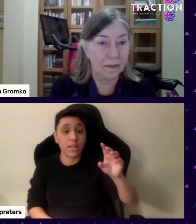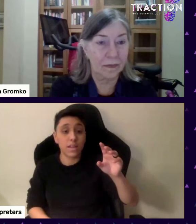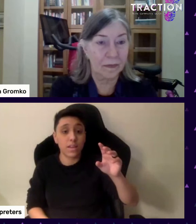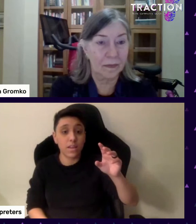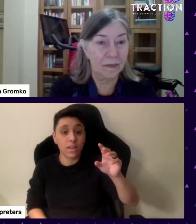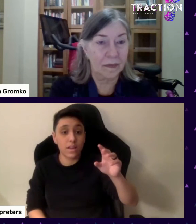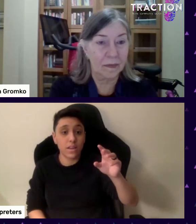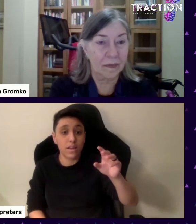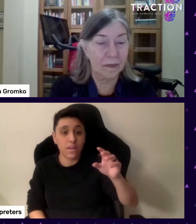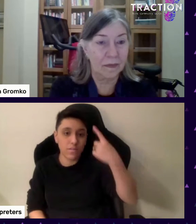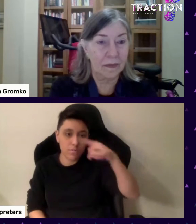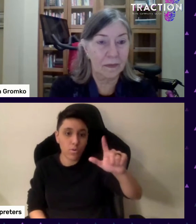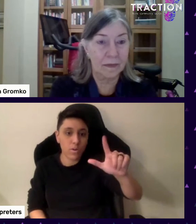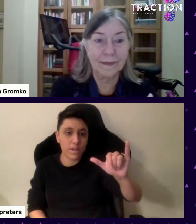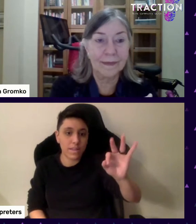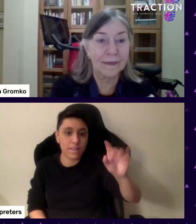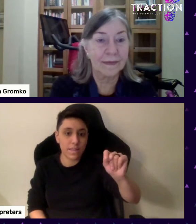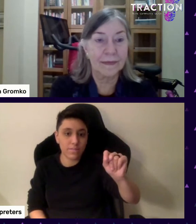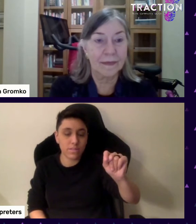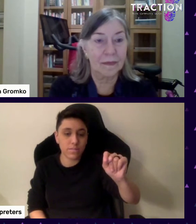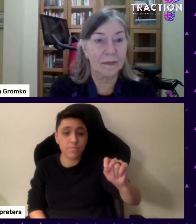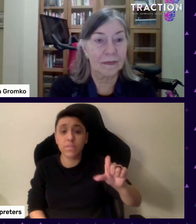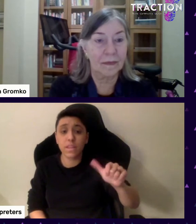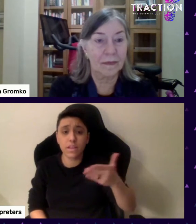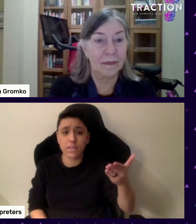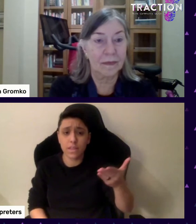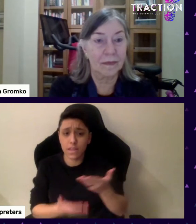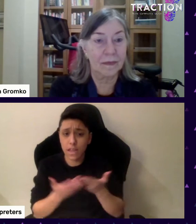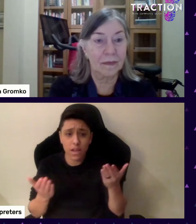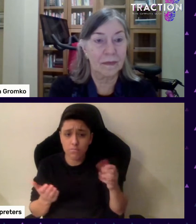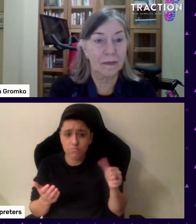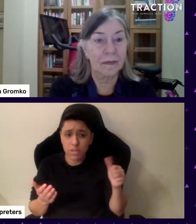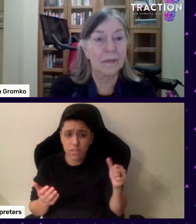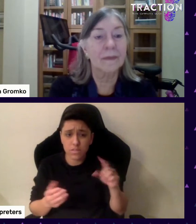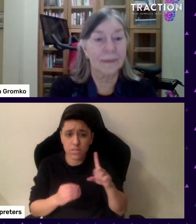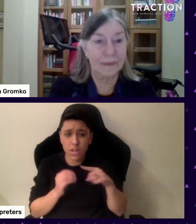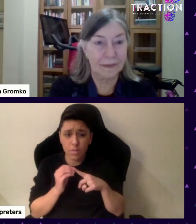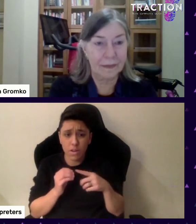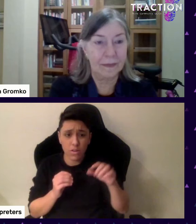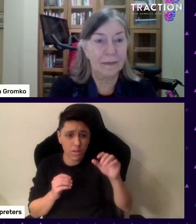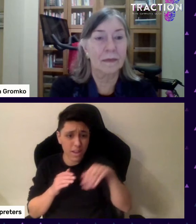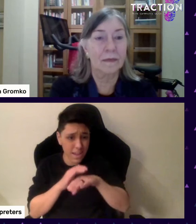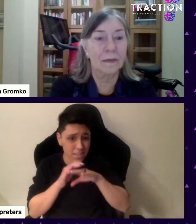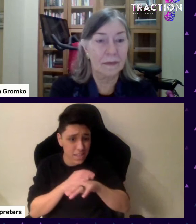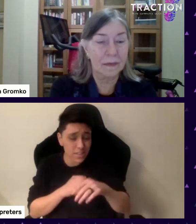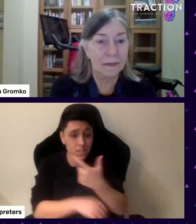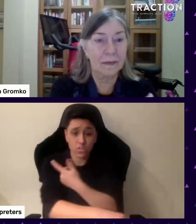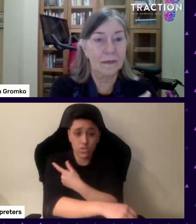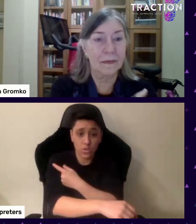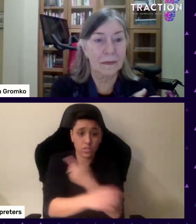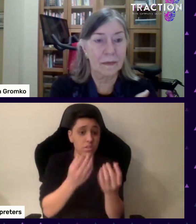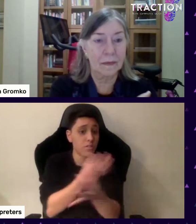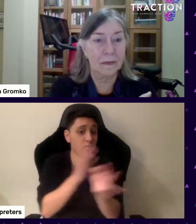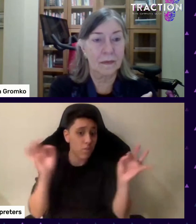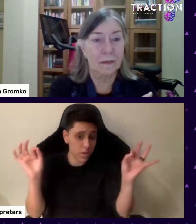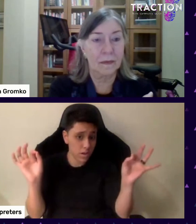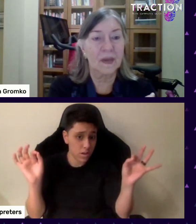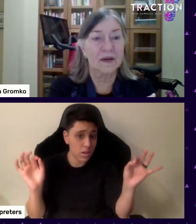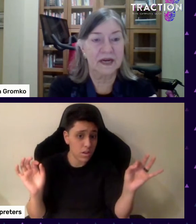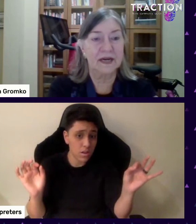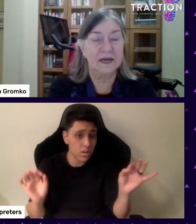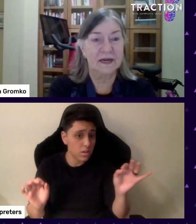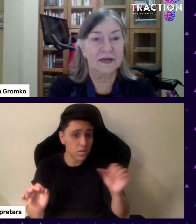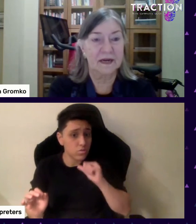Anything else around access, or shots are free. You don't have to pay anything. I've never heard of anybody having to pay for